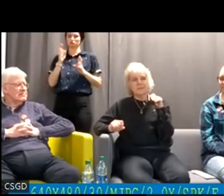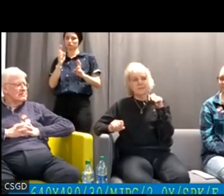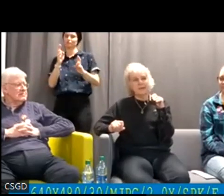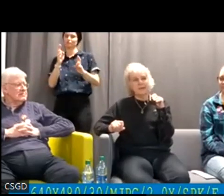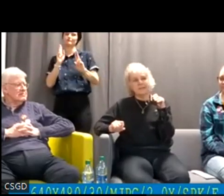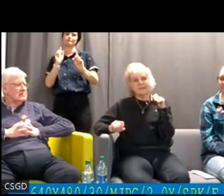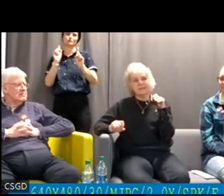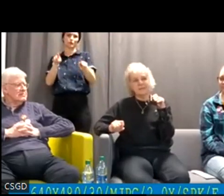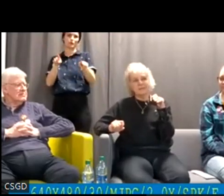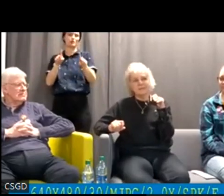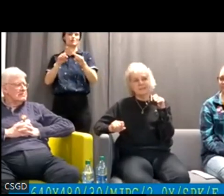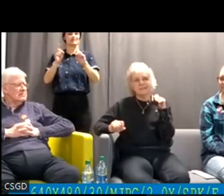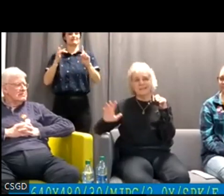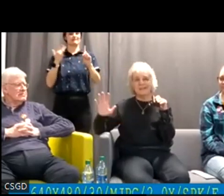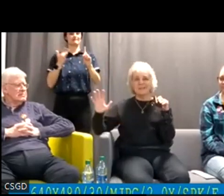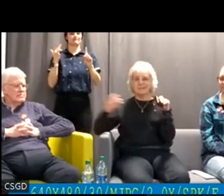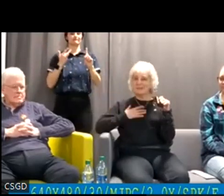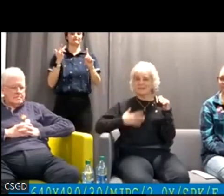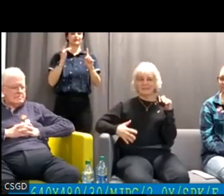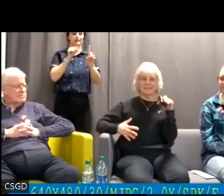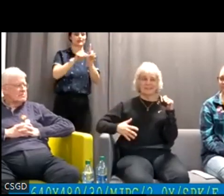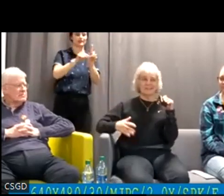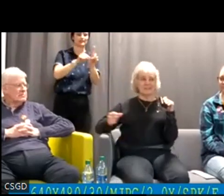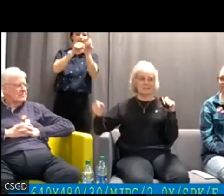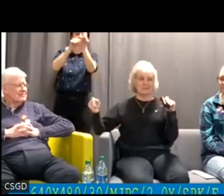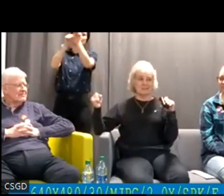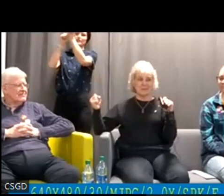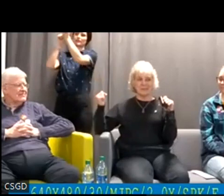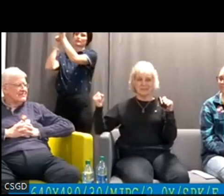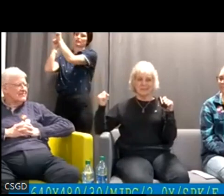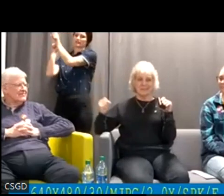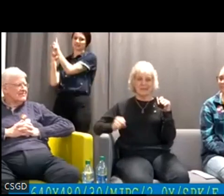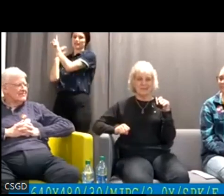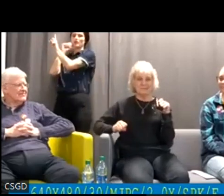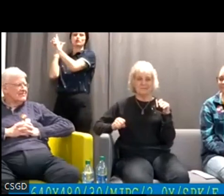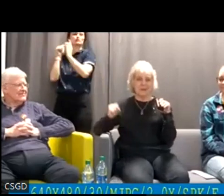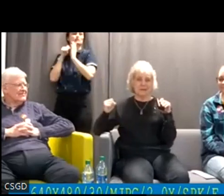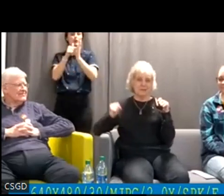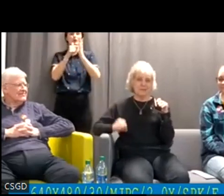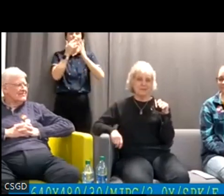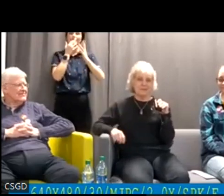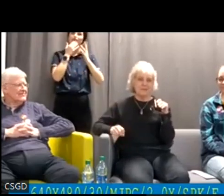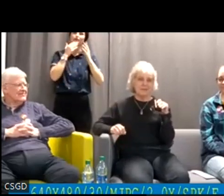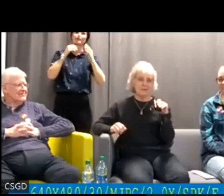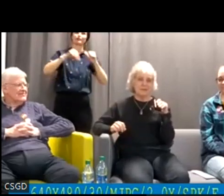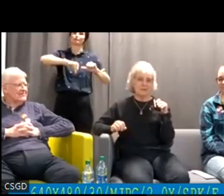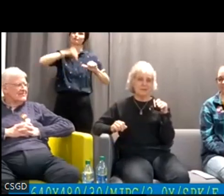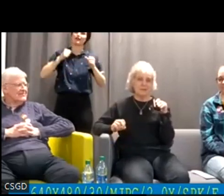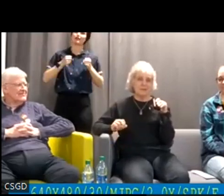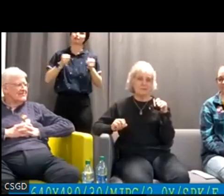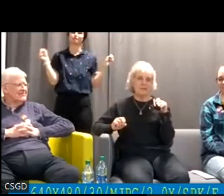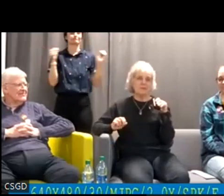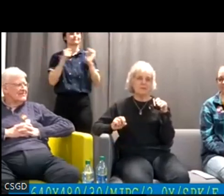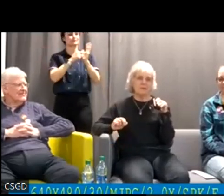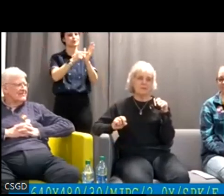little bit going back in time, because again, I wasn't wearing my colors. I wasn't wearing my loud and proud. So